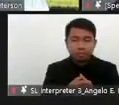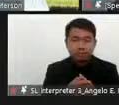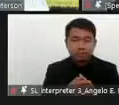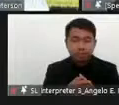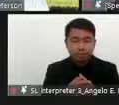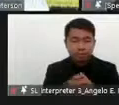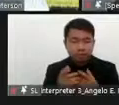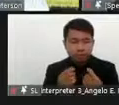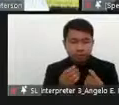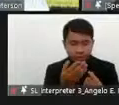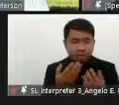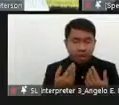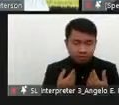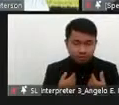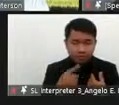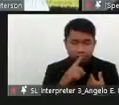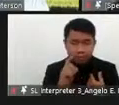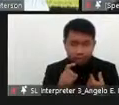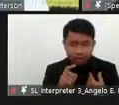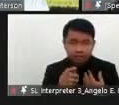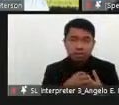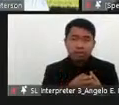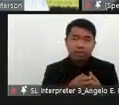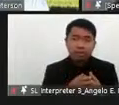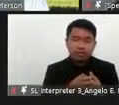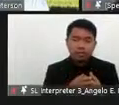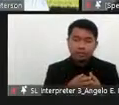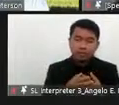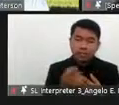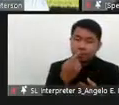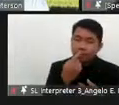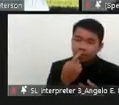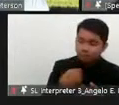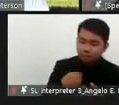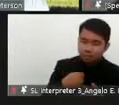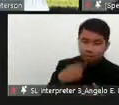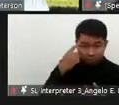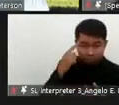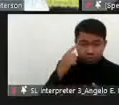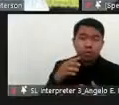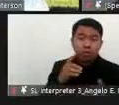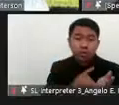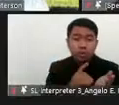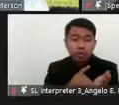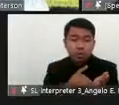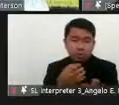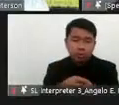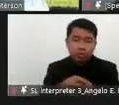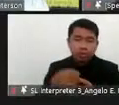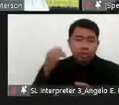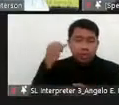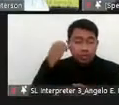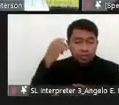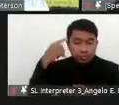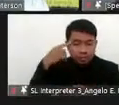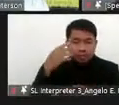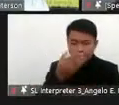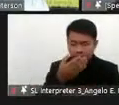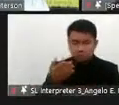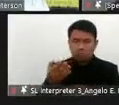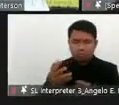do you have any, okay, I'll just address this first to Dr. Peterson. So from among the sites you've